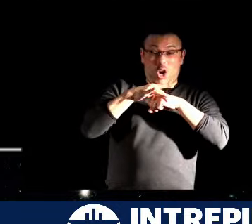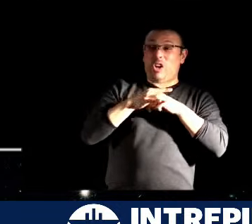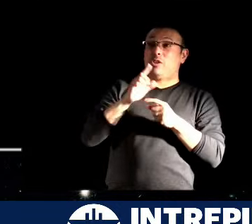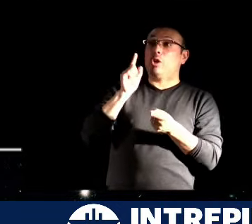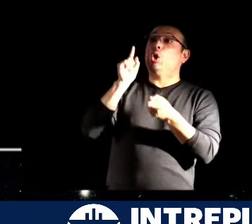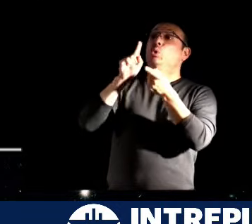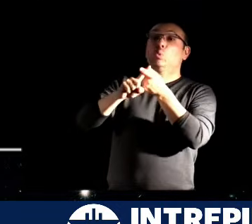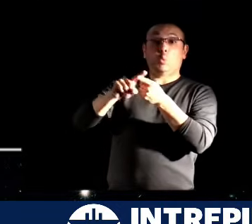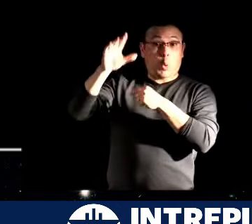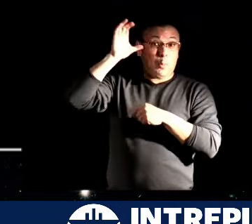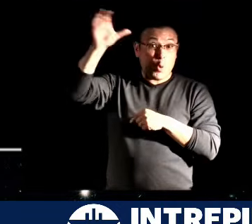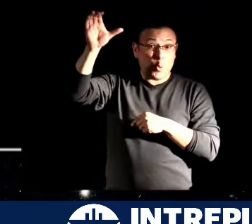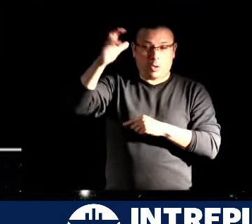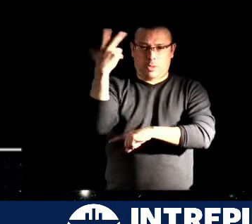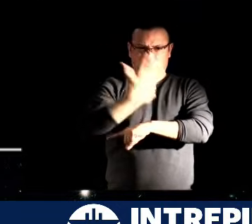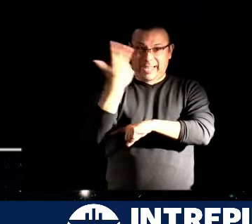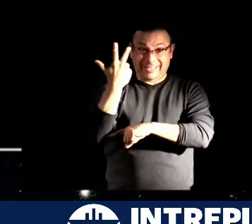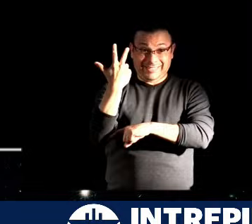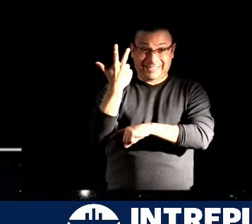34 minutes.